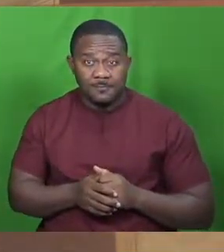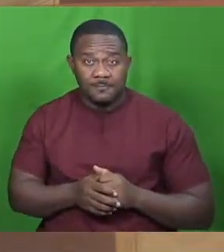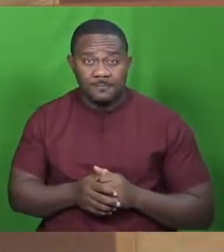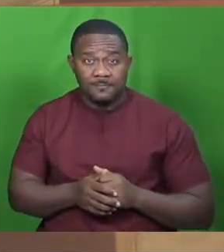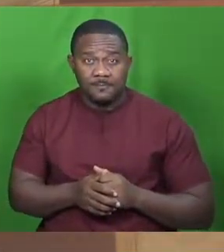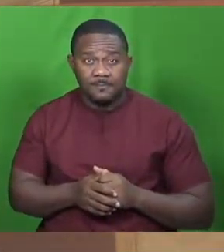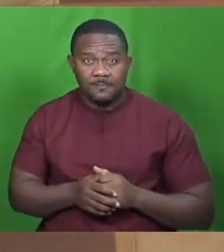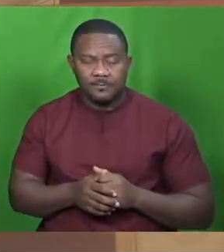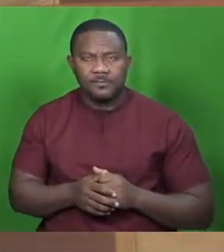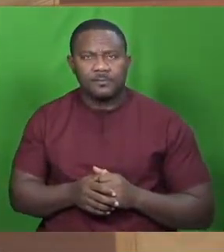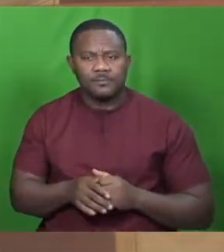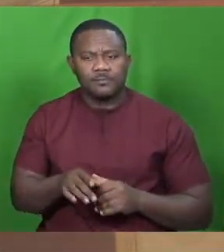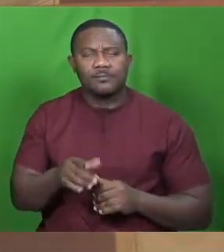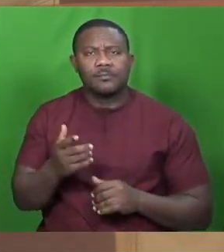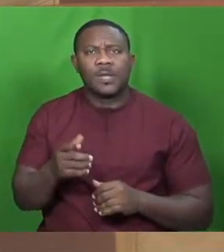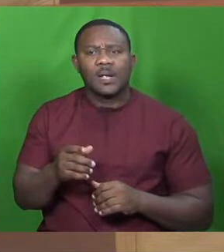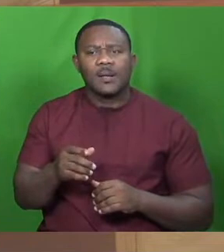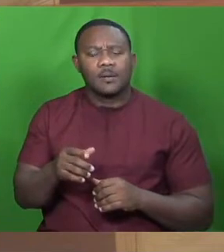to resolve